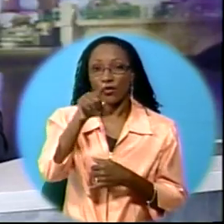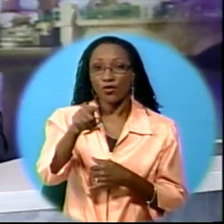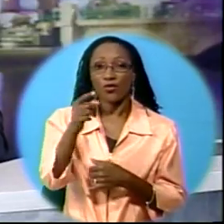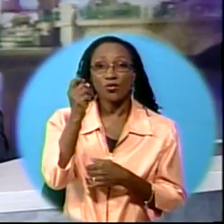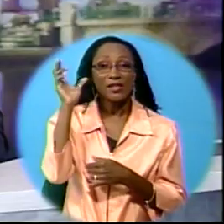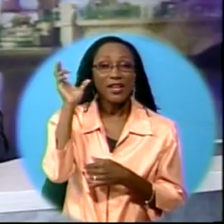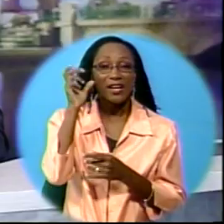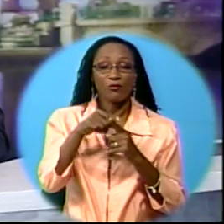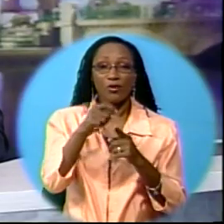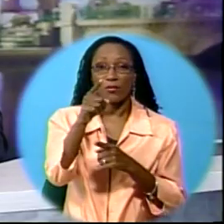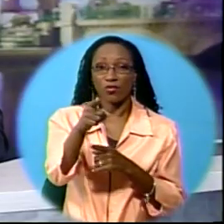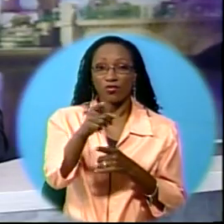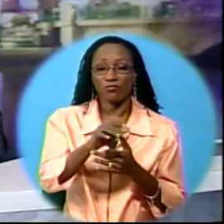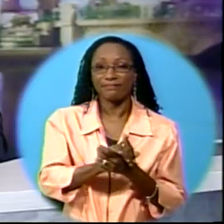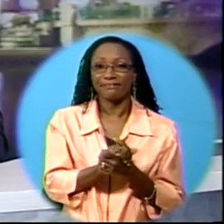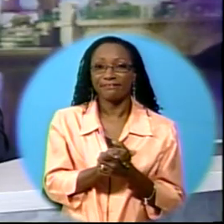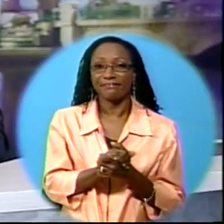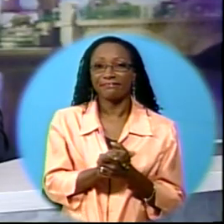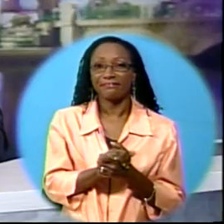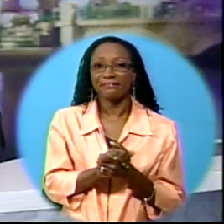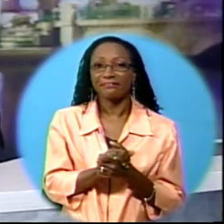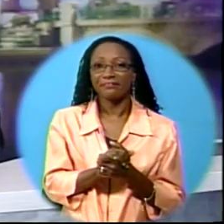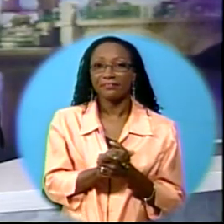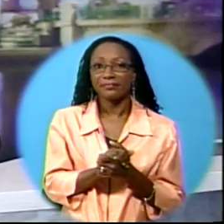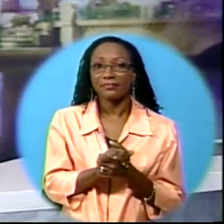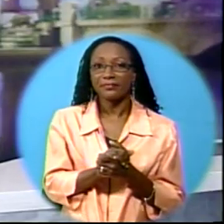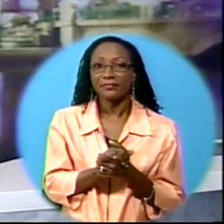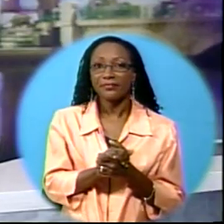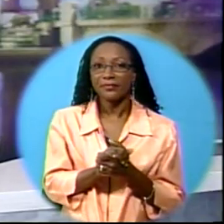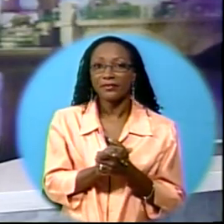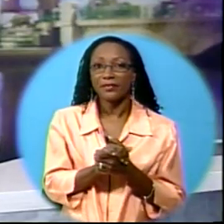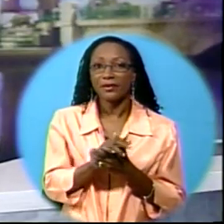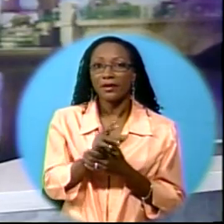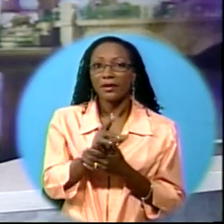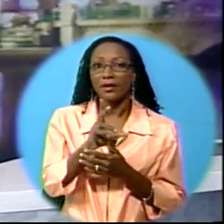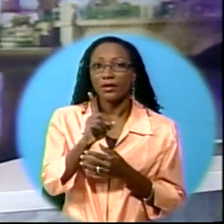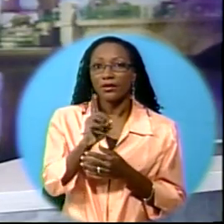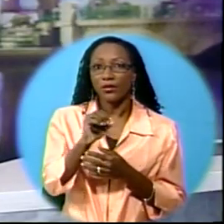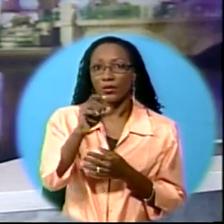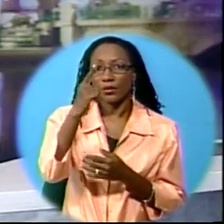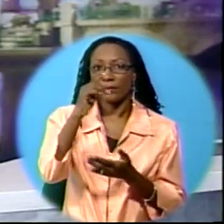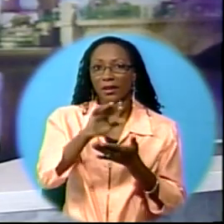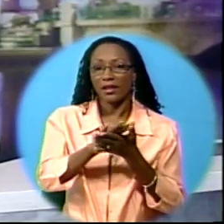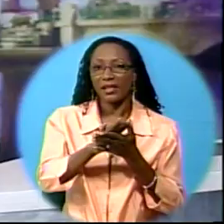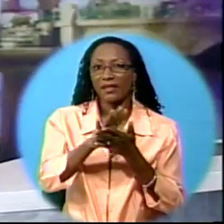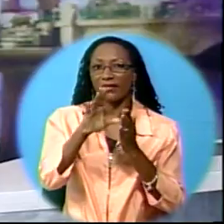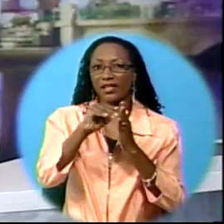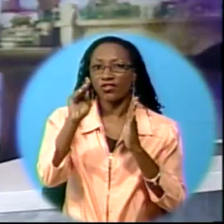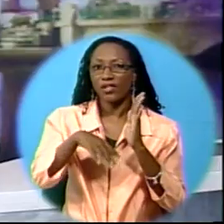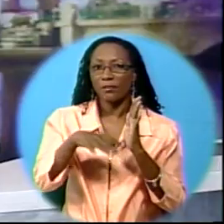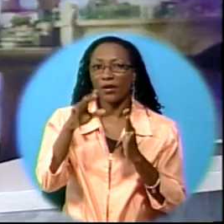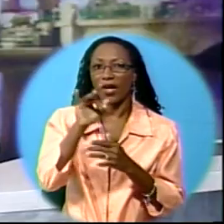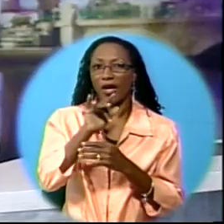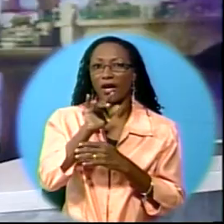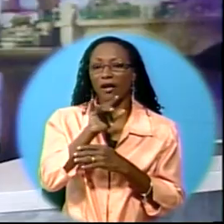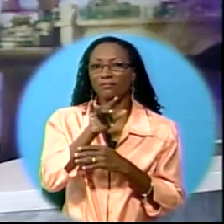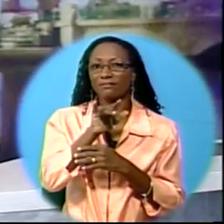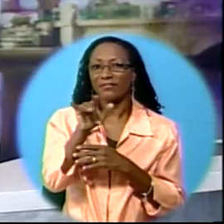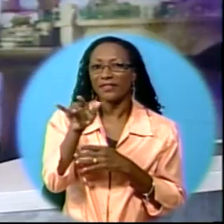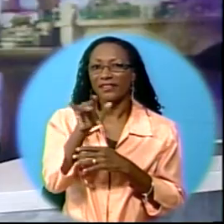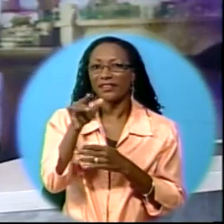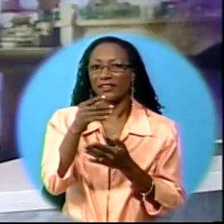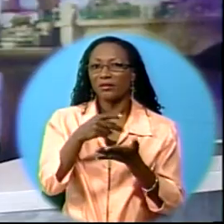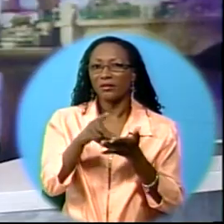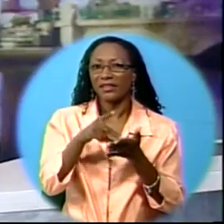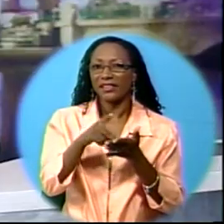we hear directly from you. Do you believe that cheaper airfares like those offered by RedJet could lead to more business and